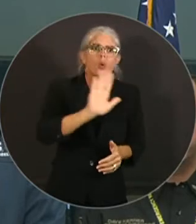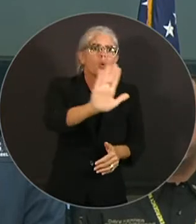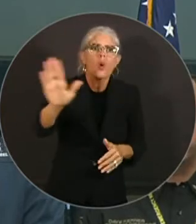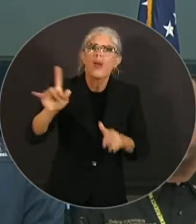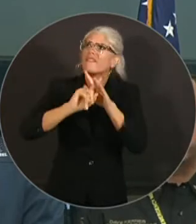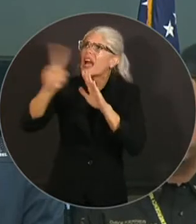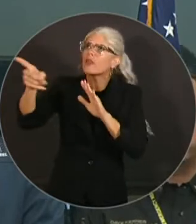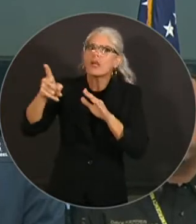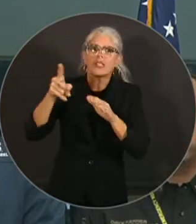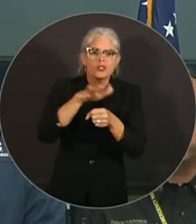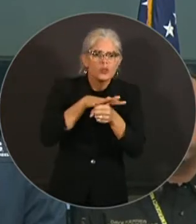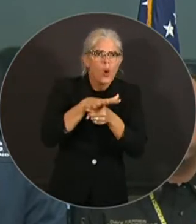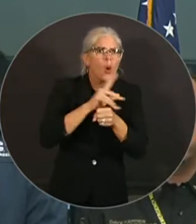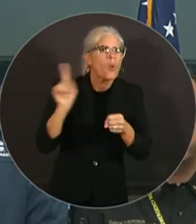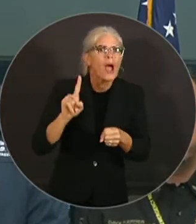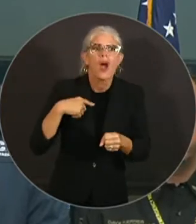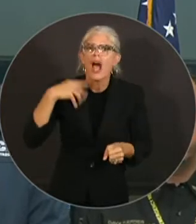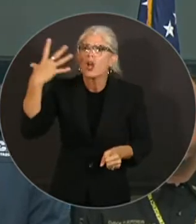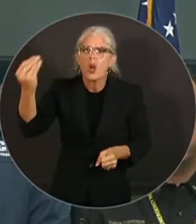go to